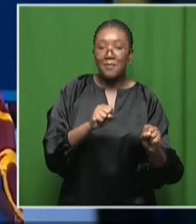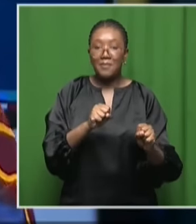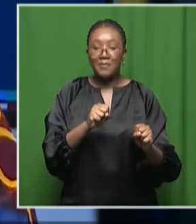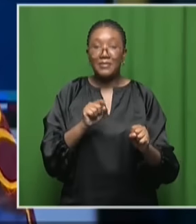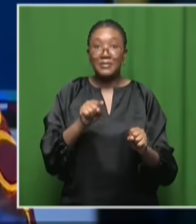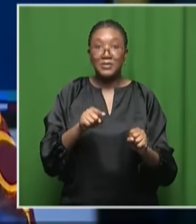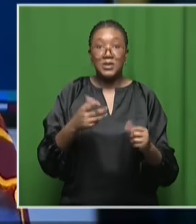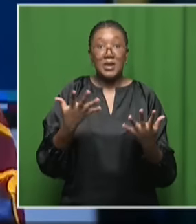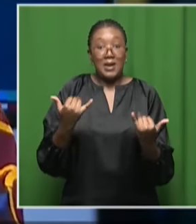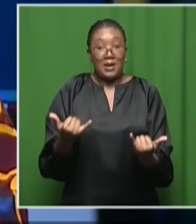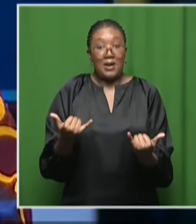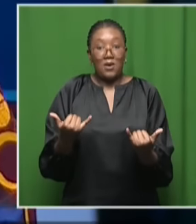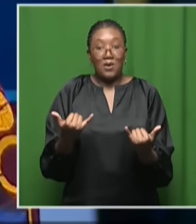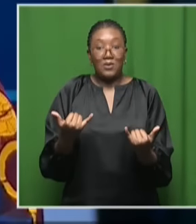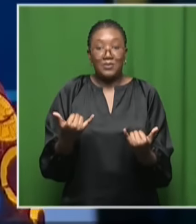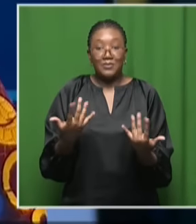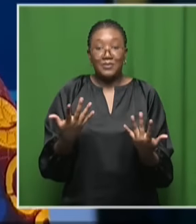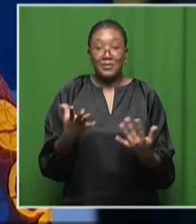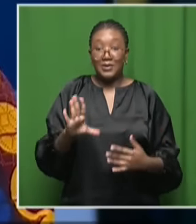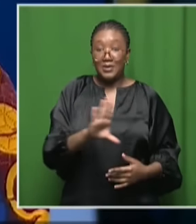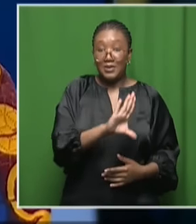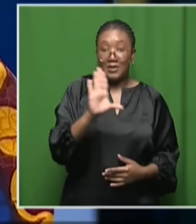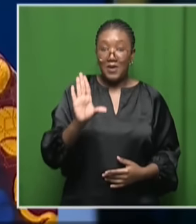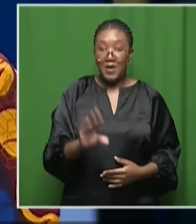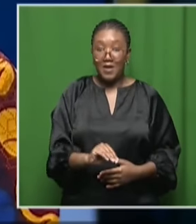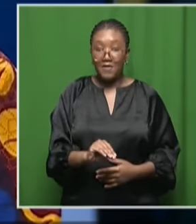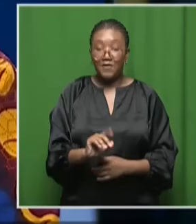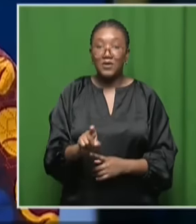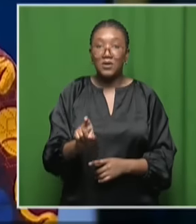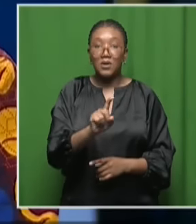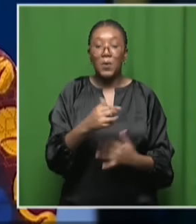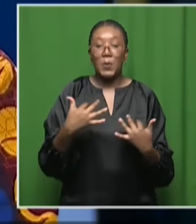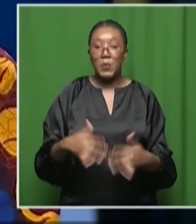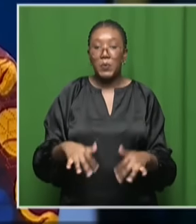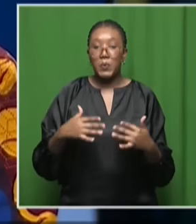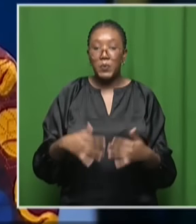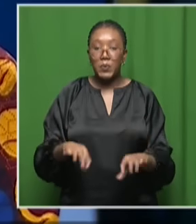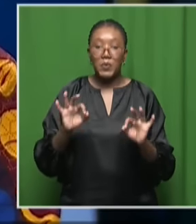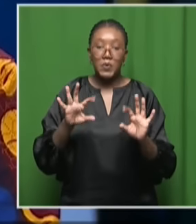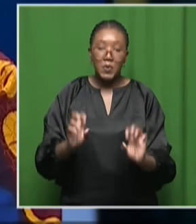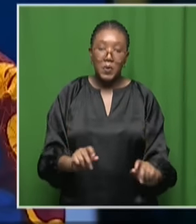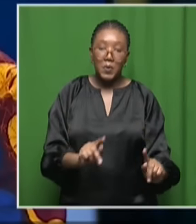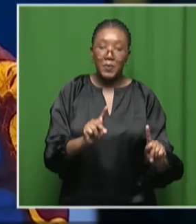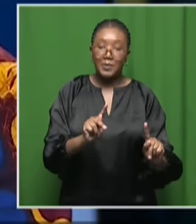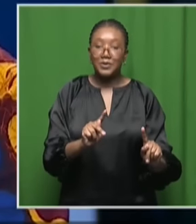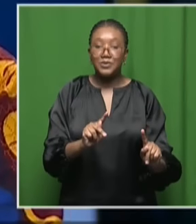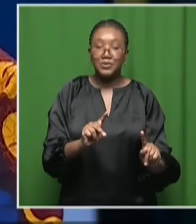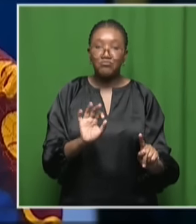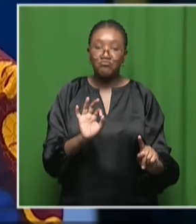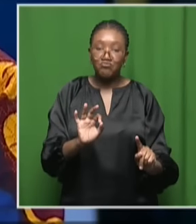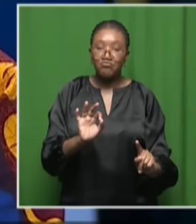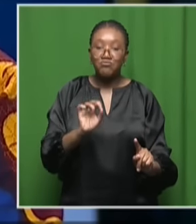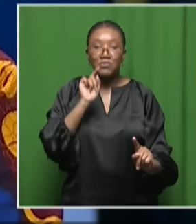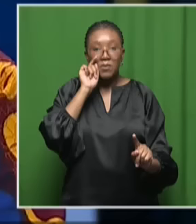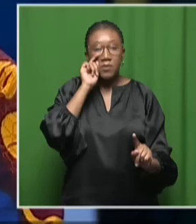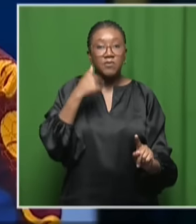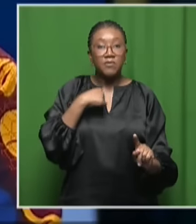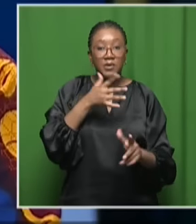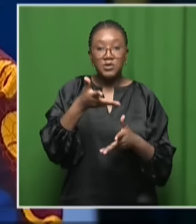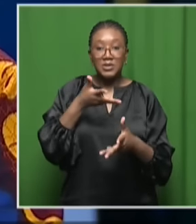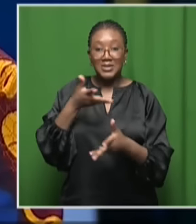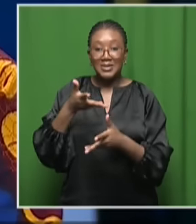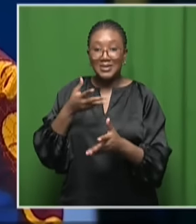However, in this moment, Africa has a really powerful opportunity to build on the momentum of these discussions that have been happening.